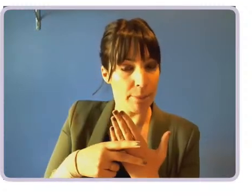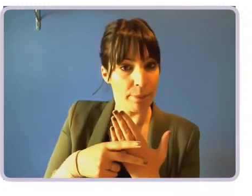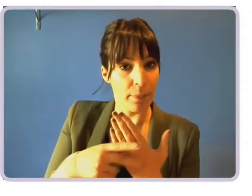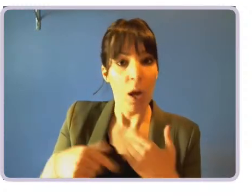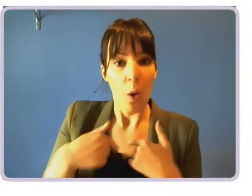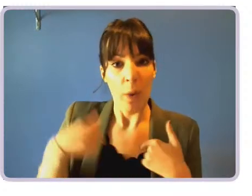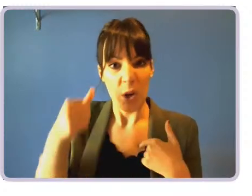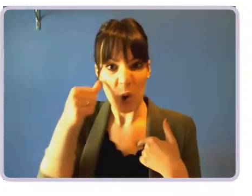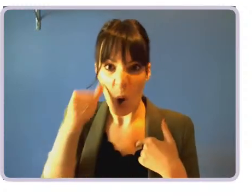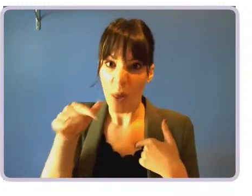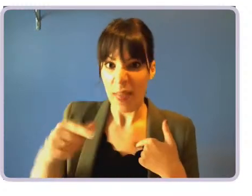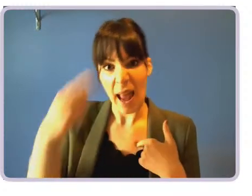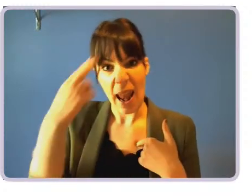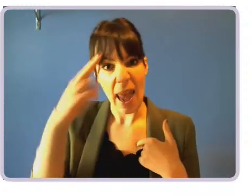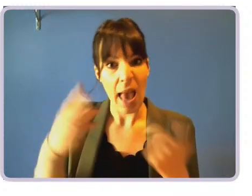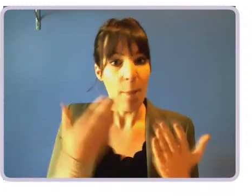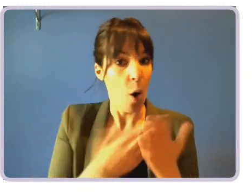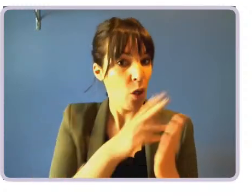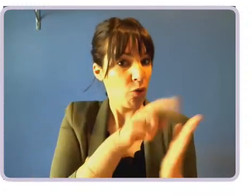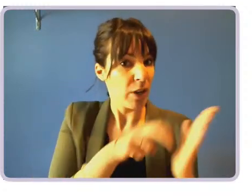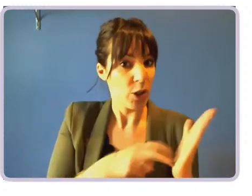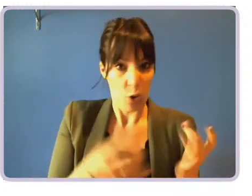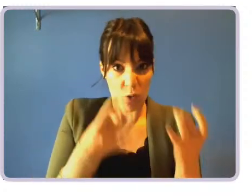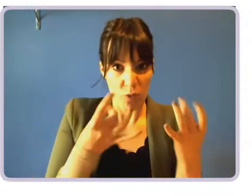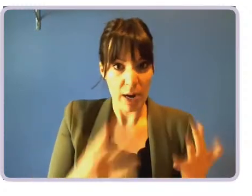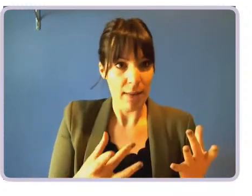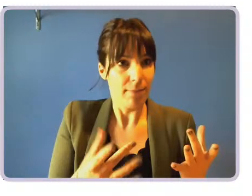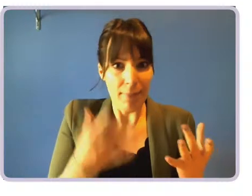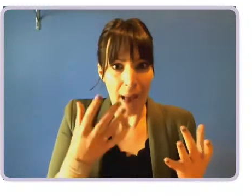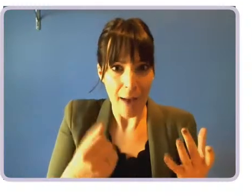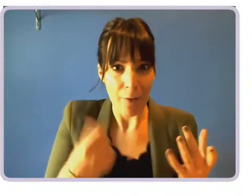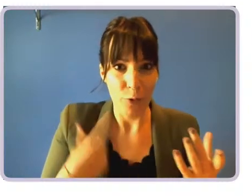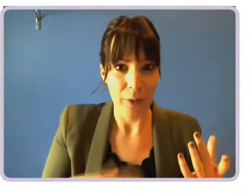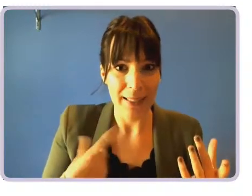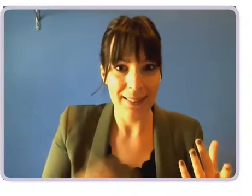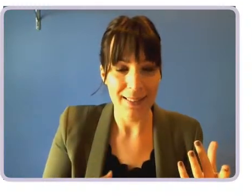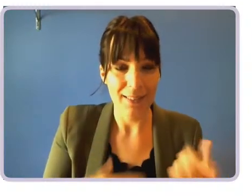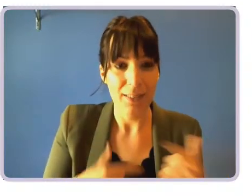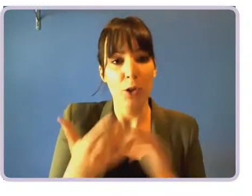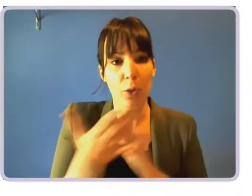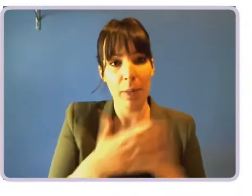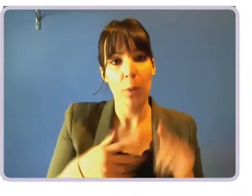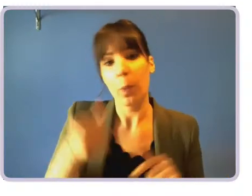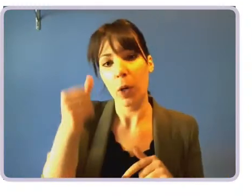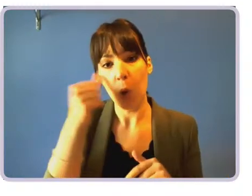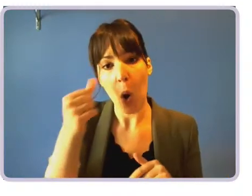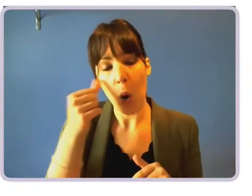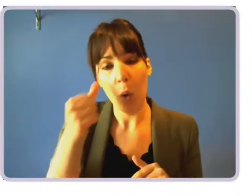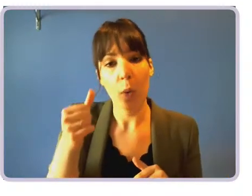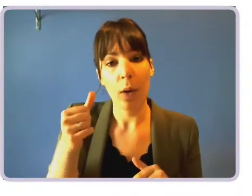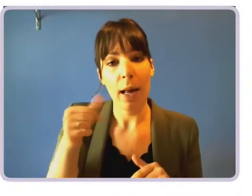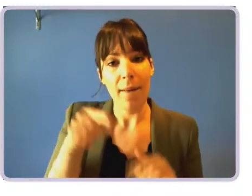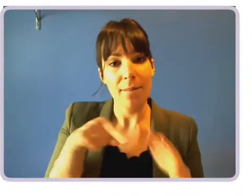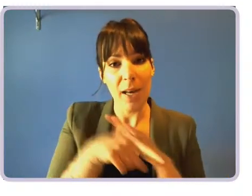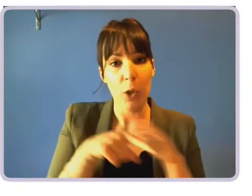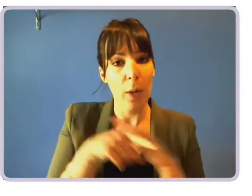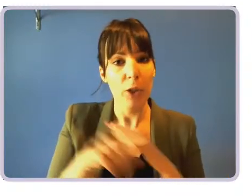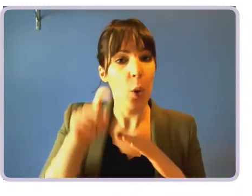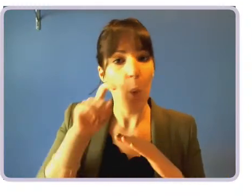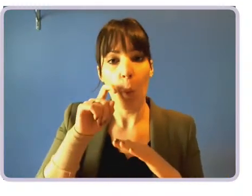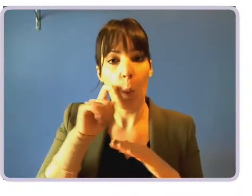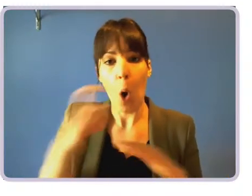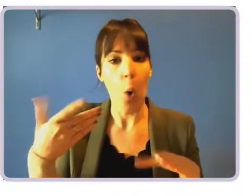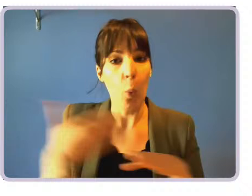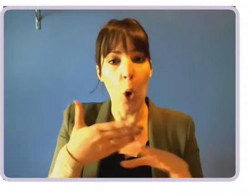know evacuation is not always going to work in the response phase. In fact, Tony once said to